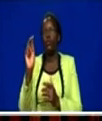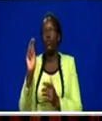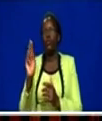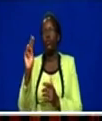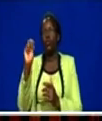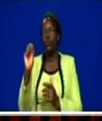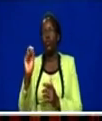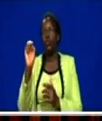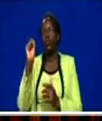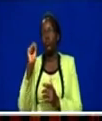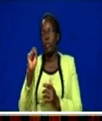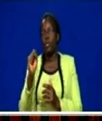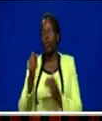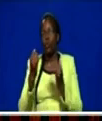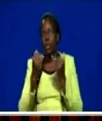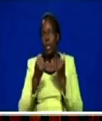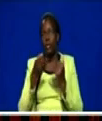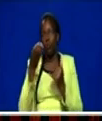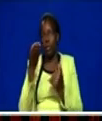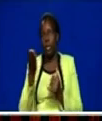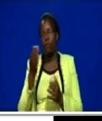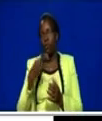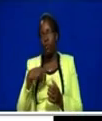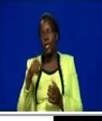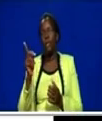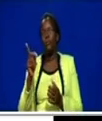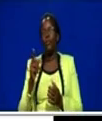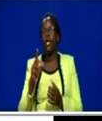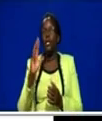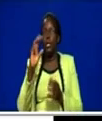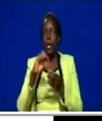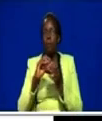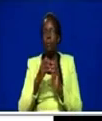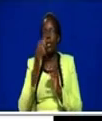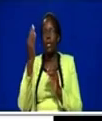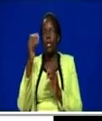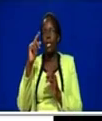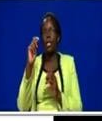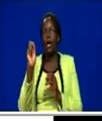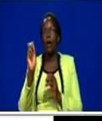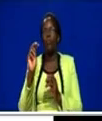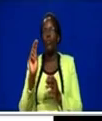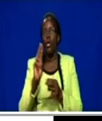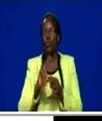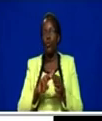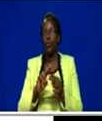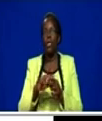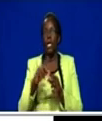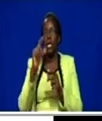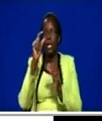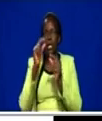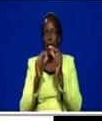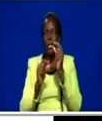correctly. Once you have done that, we need to look at the term that is used so that we bring out these features